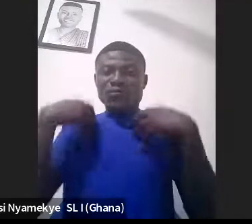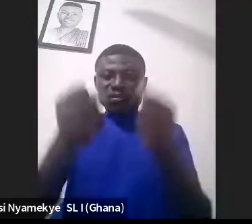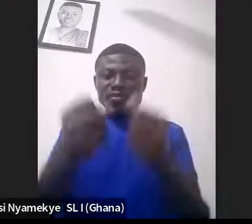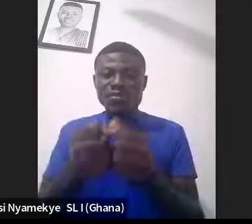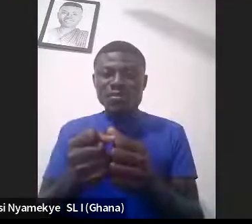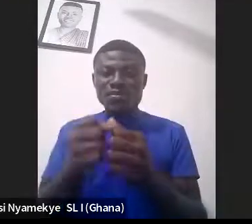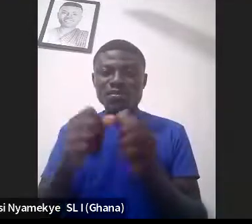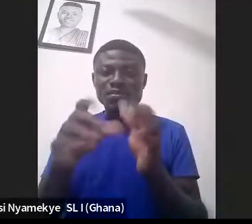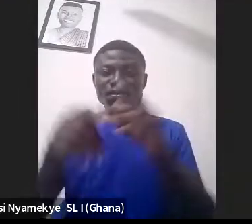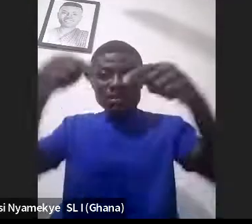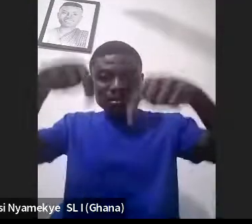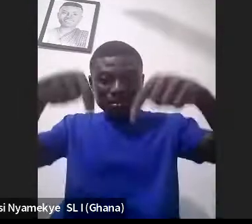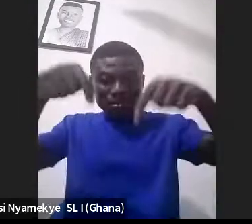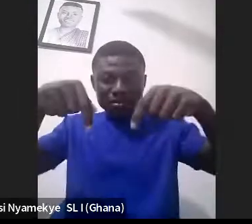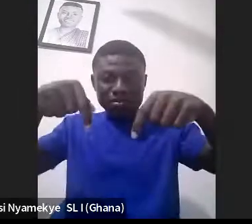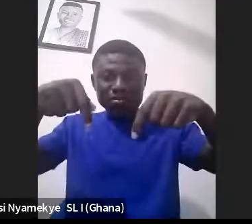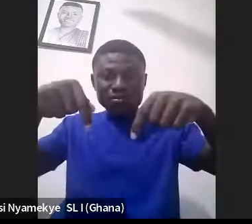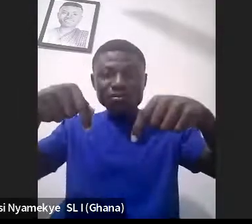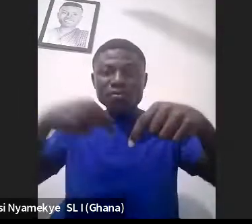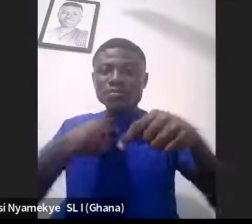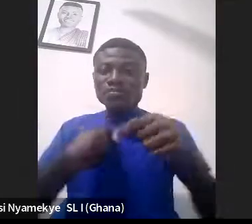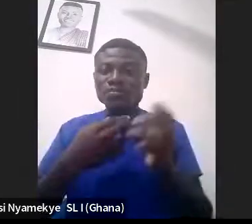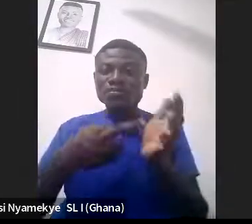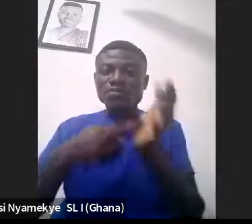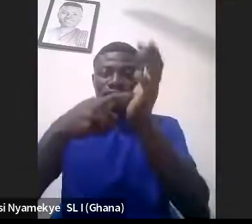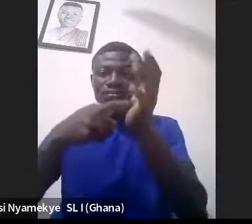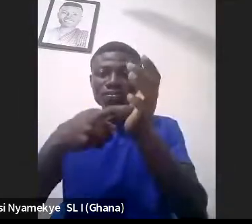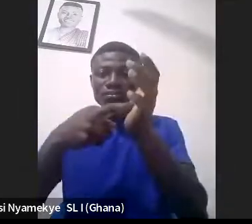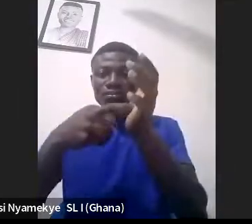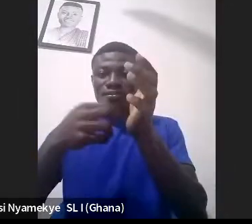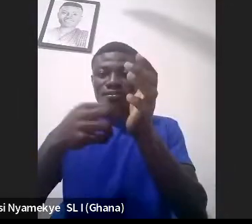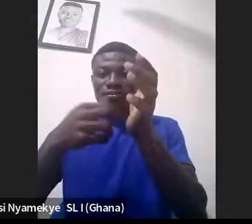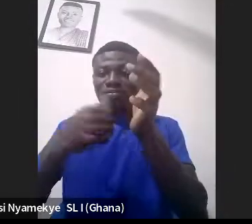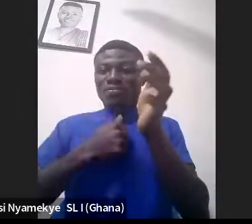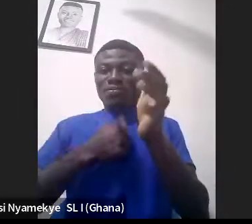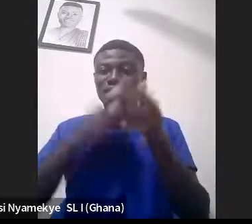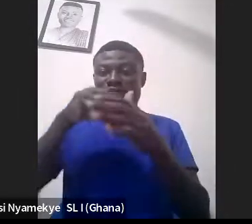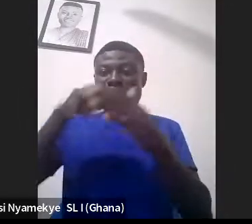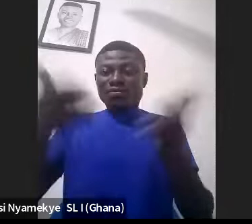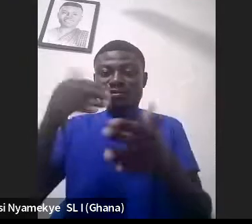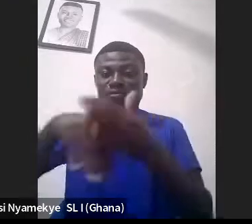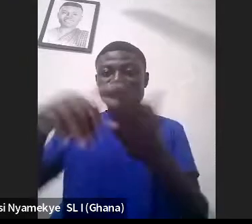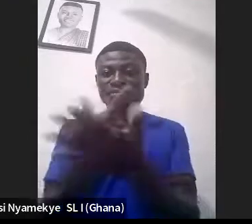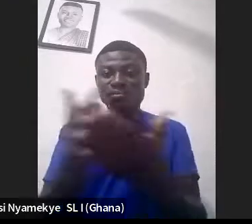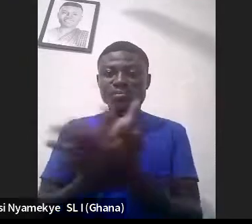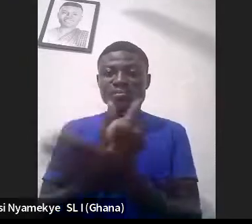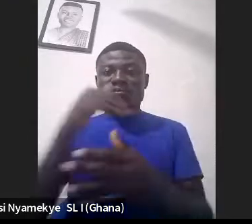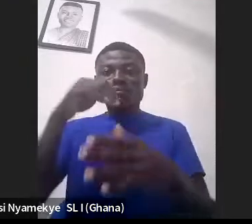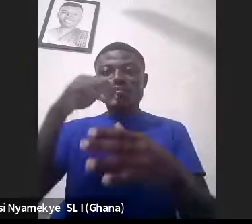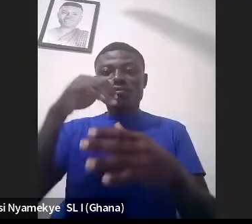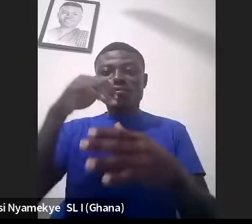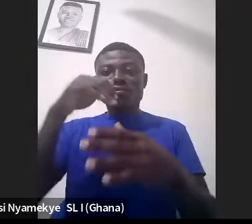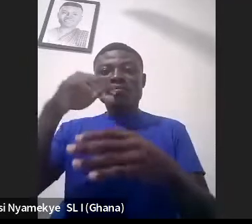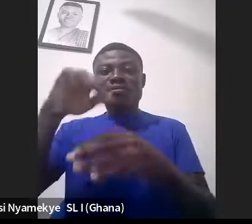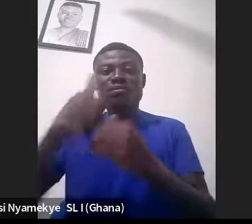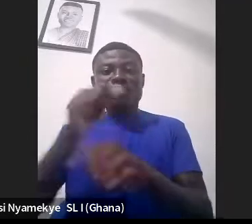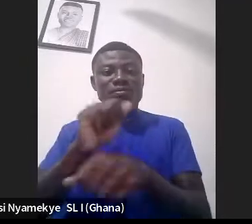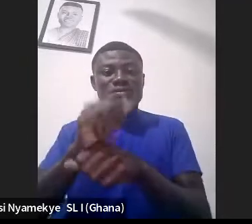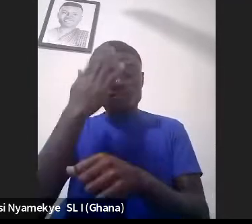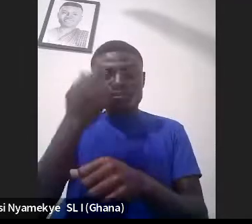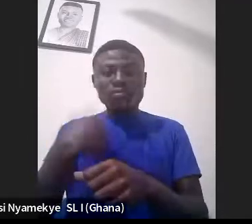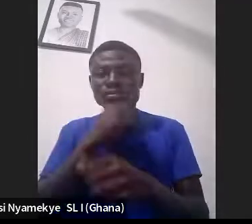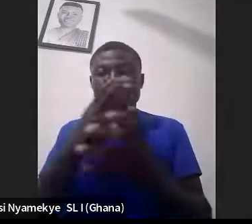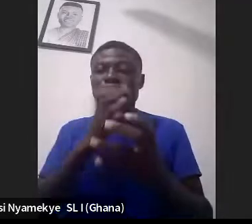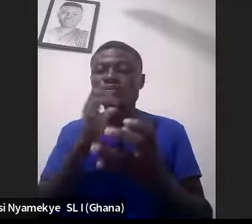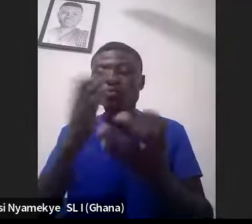I'm representing myself here in Ghana in a hat because I don't want to give